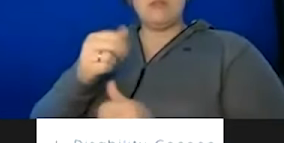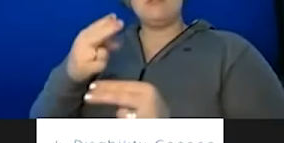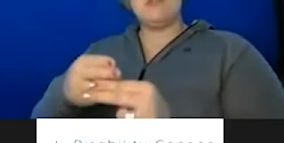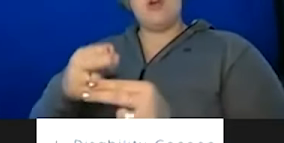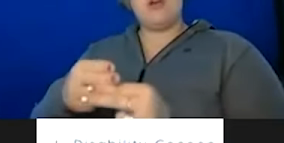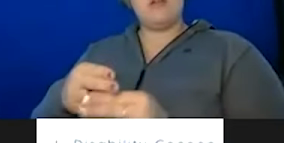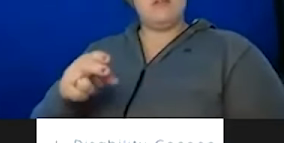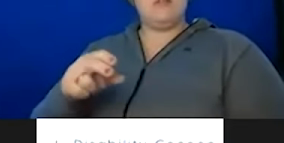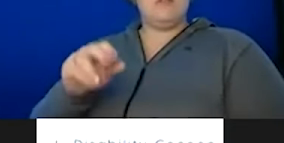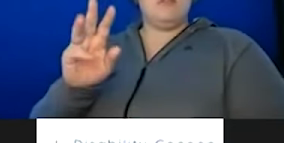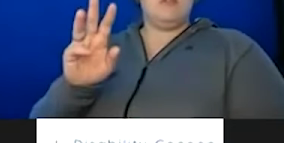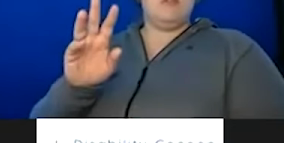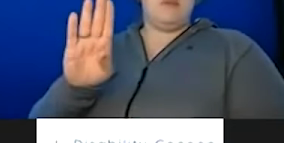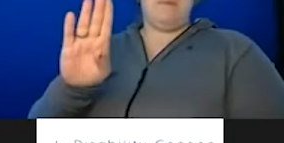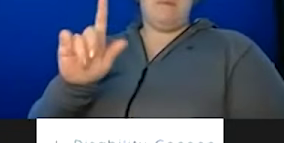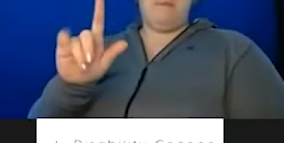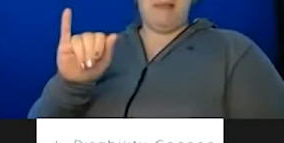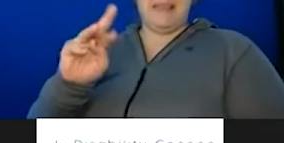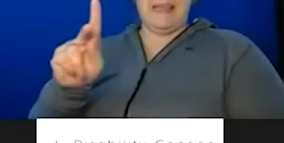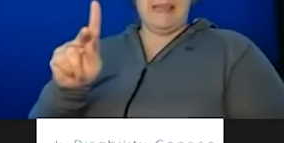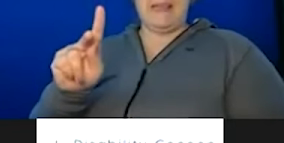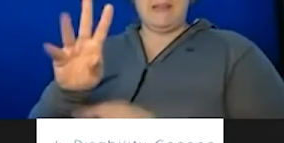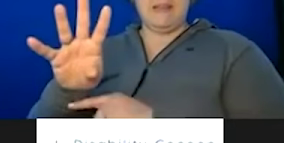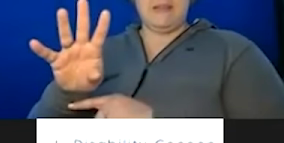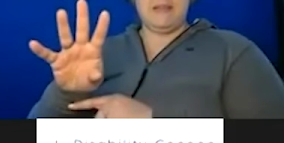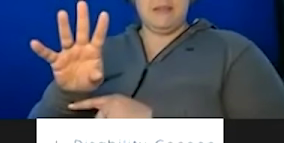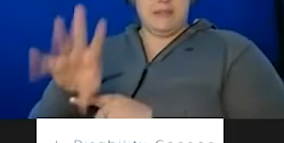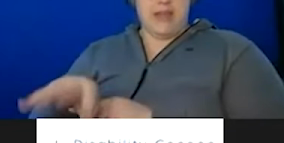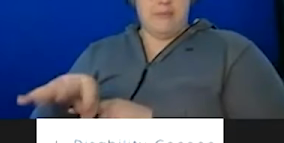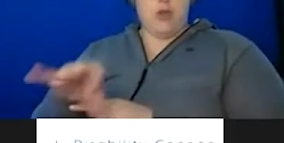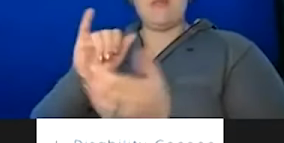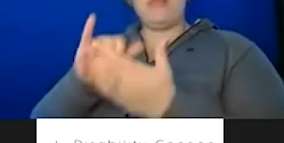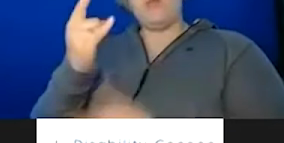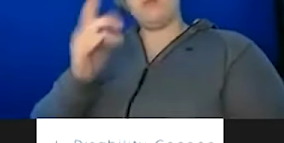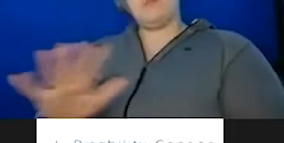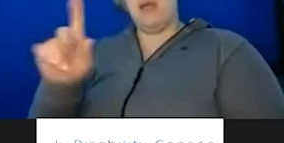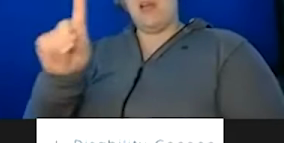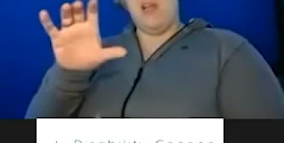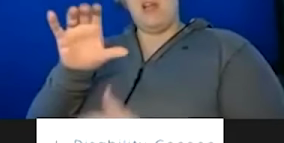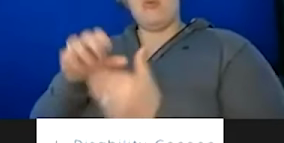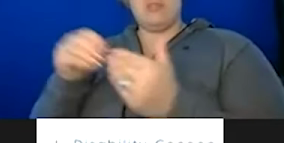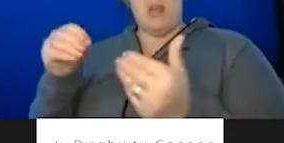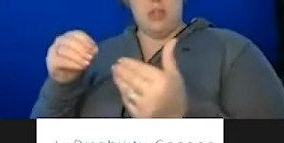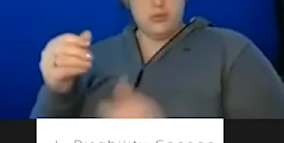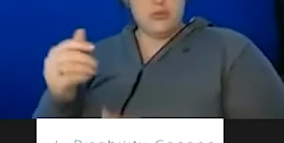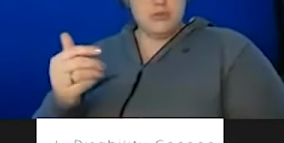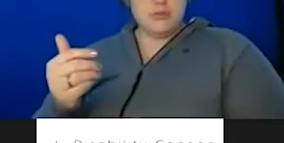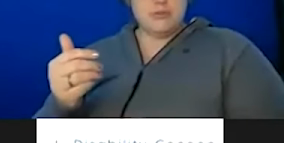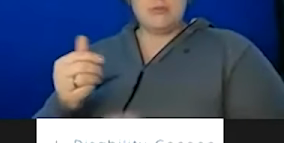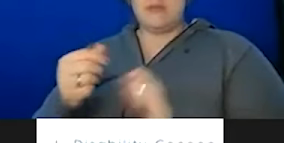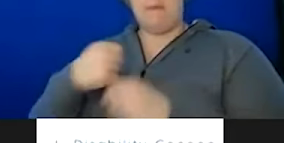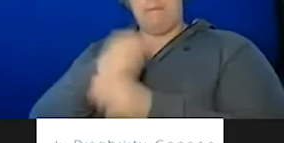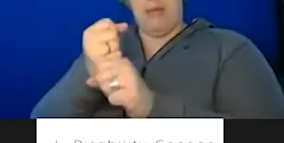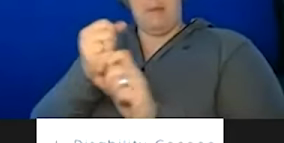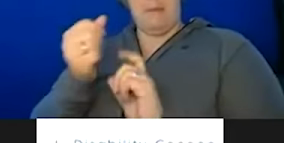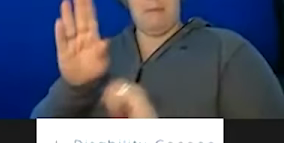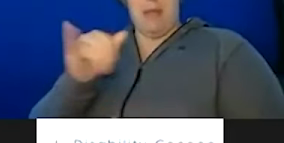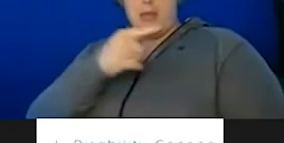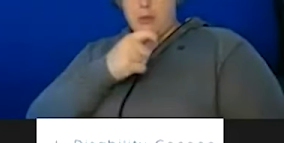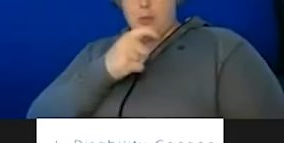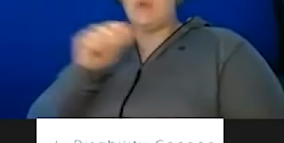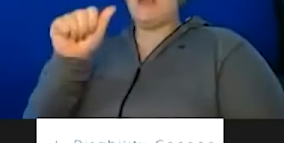That one's actually made by Amazon. That one runs about $100, but it is a little bit different in that it has the